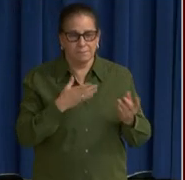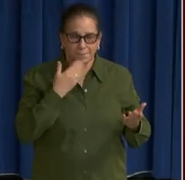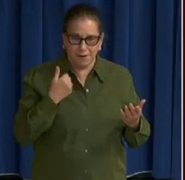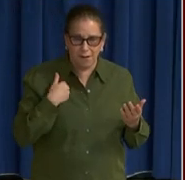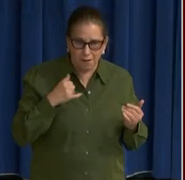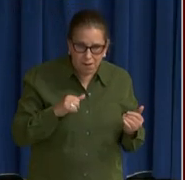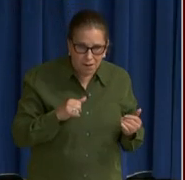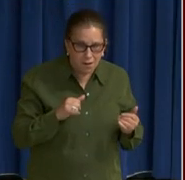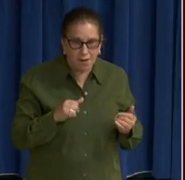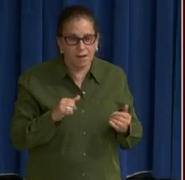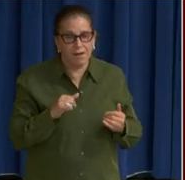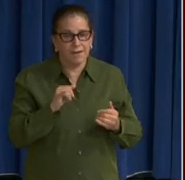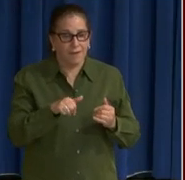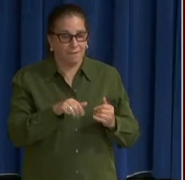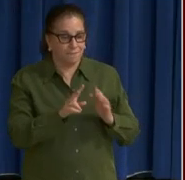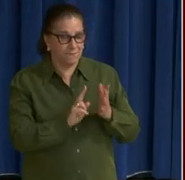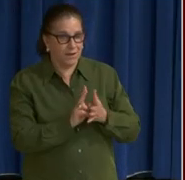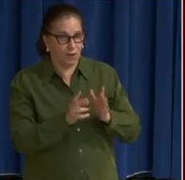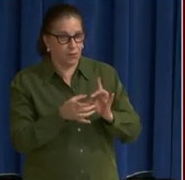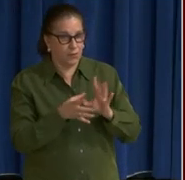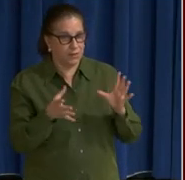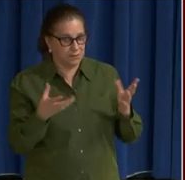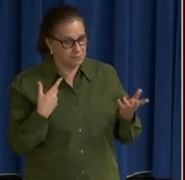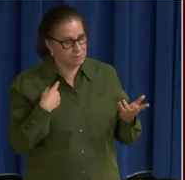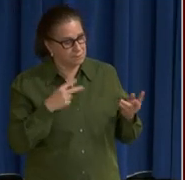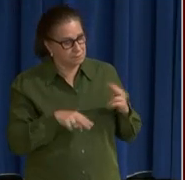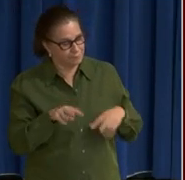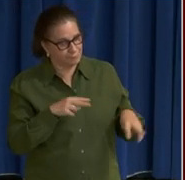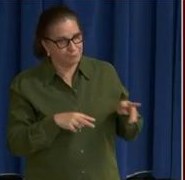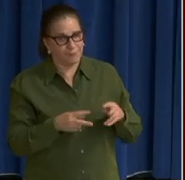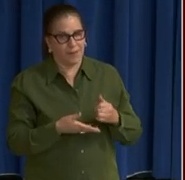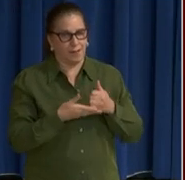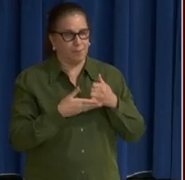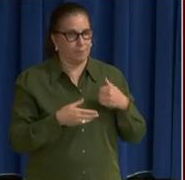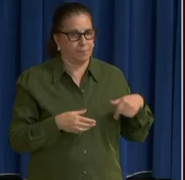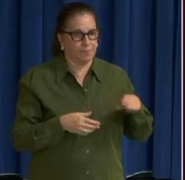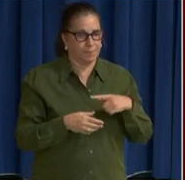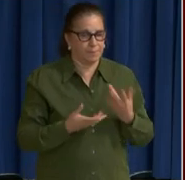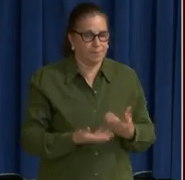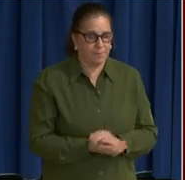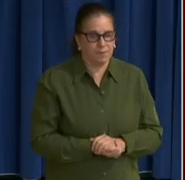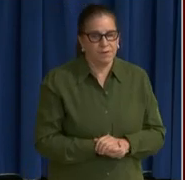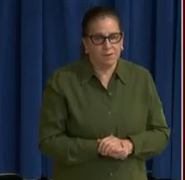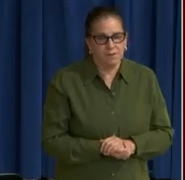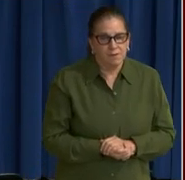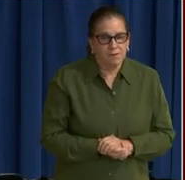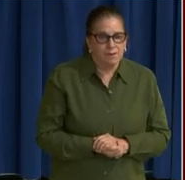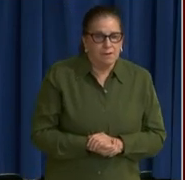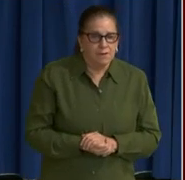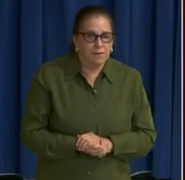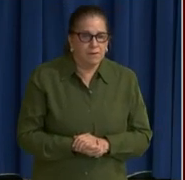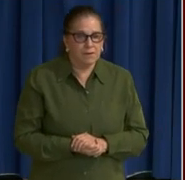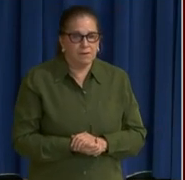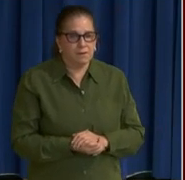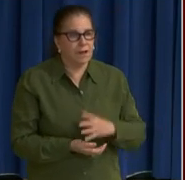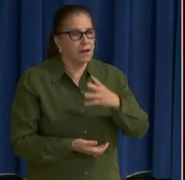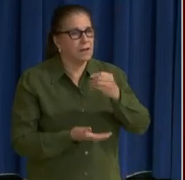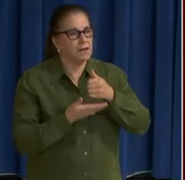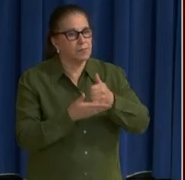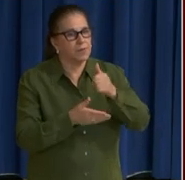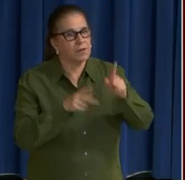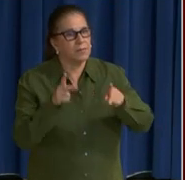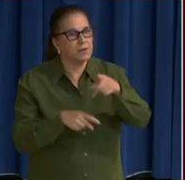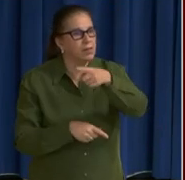a responsible way is how we can help the public answer some questions. What I know is that